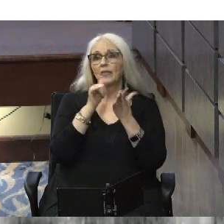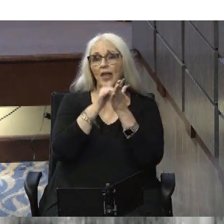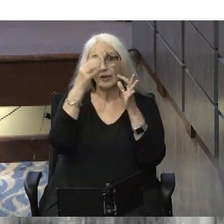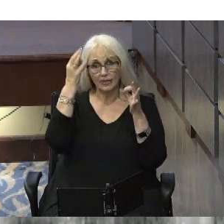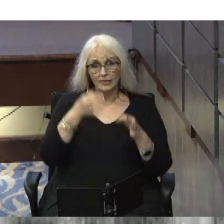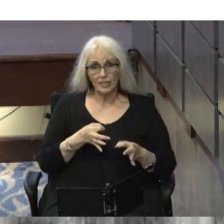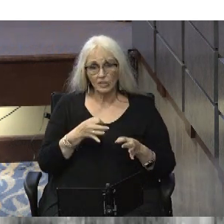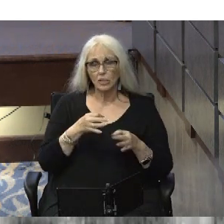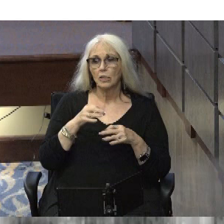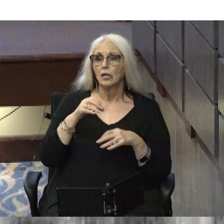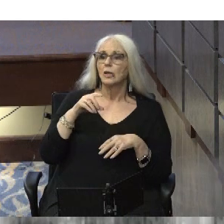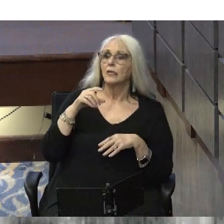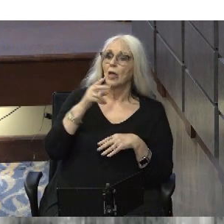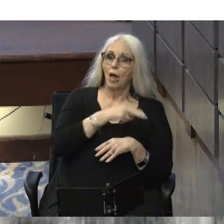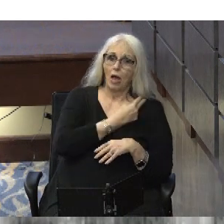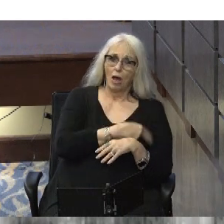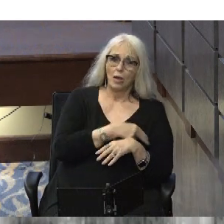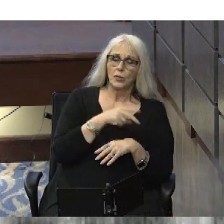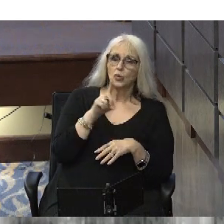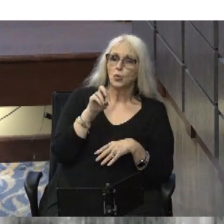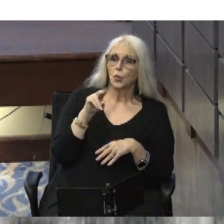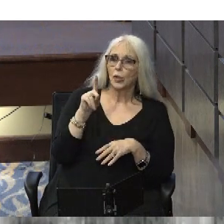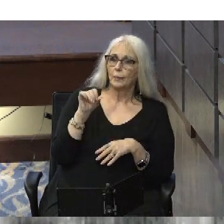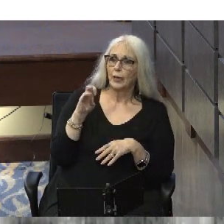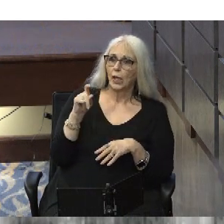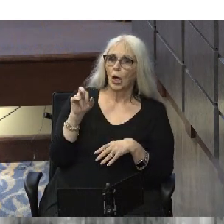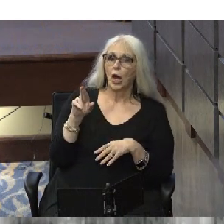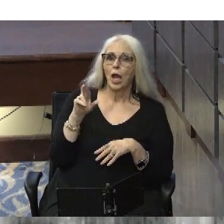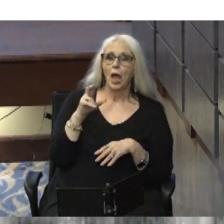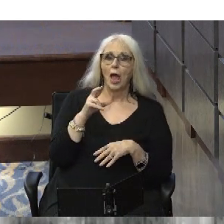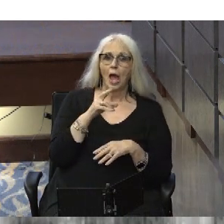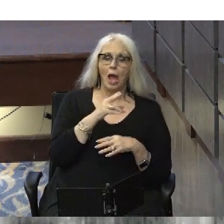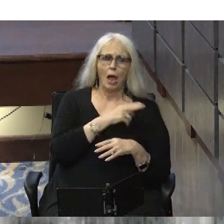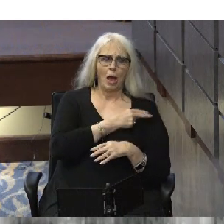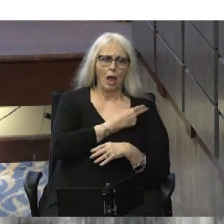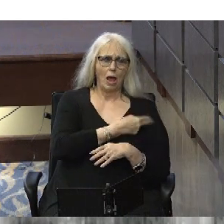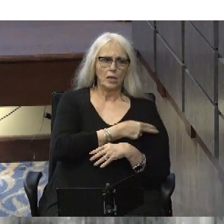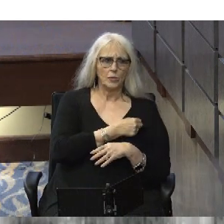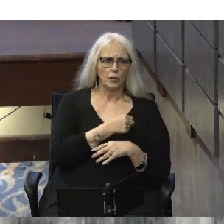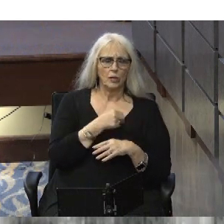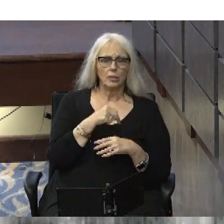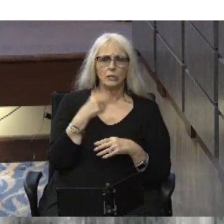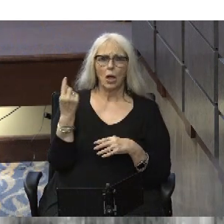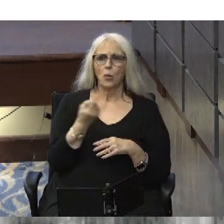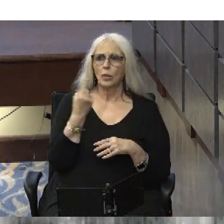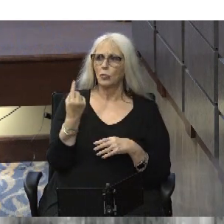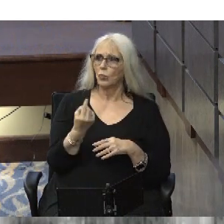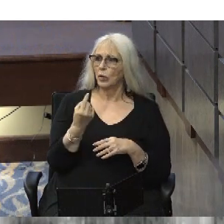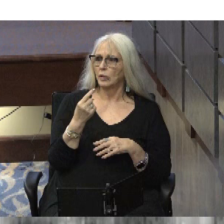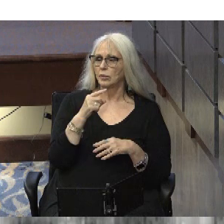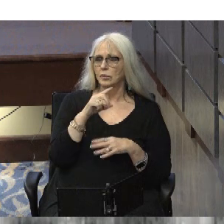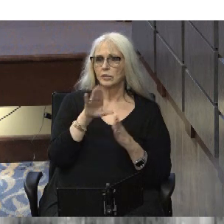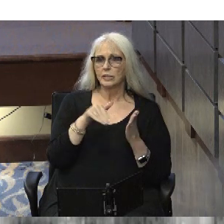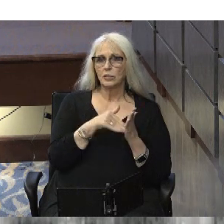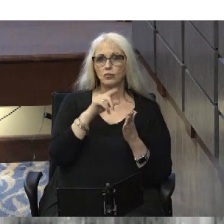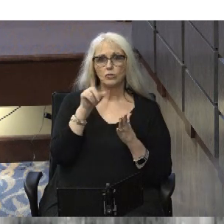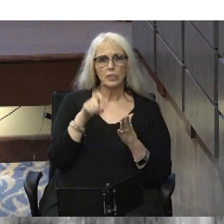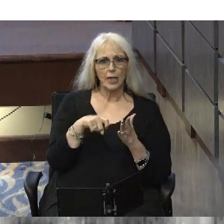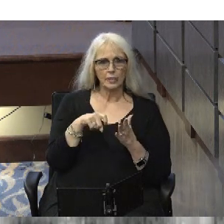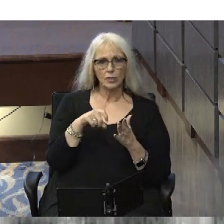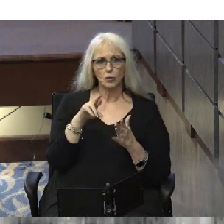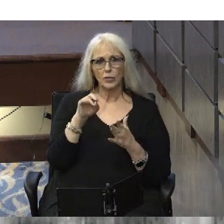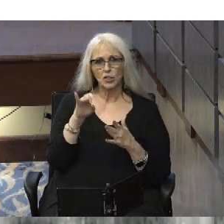VA Hospital is the only hospital within the Central Texas VA region that actually has a mental health or